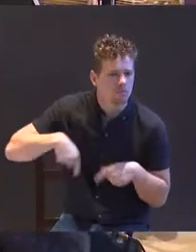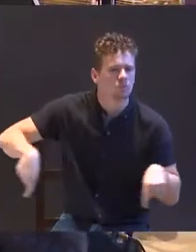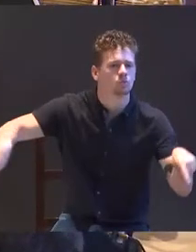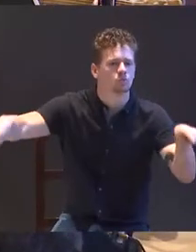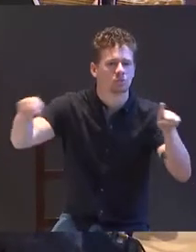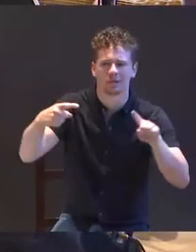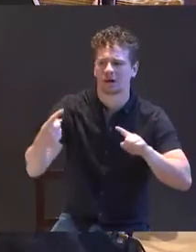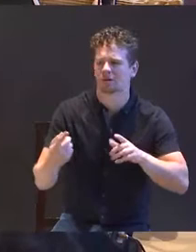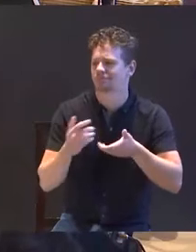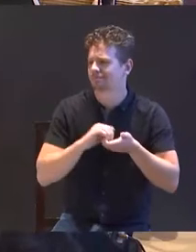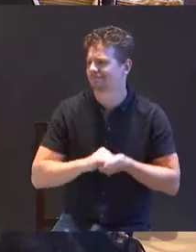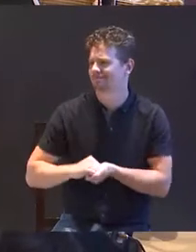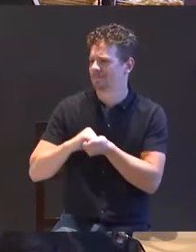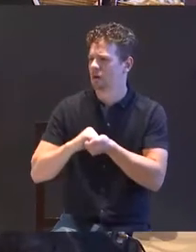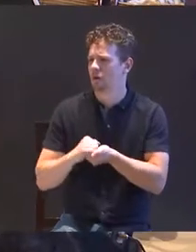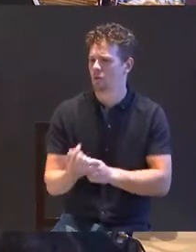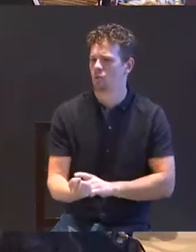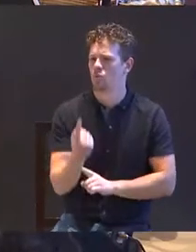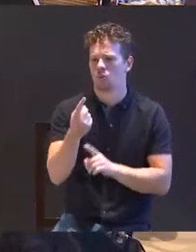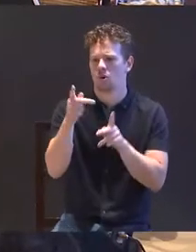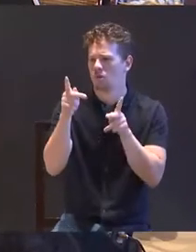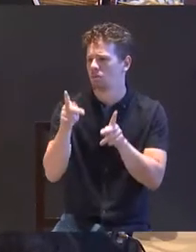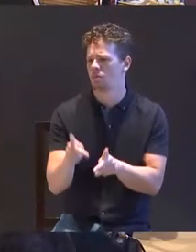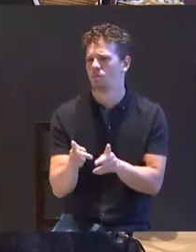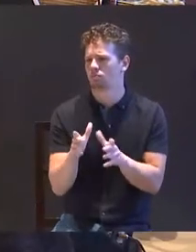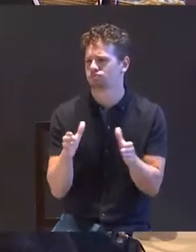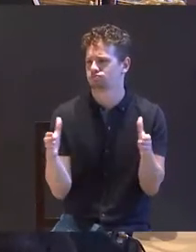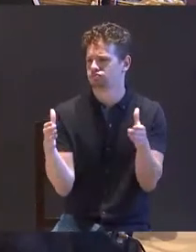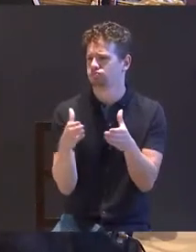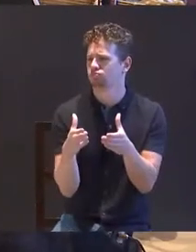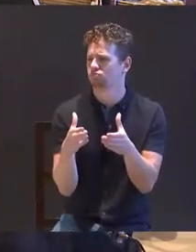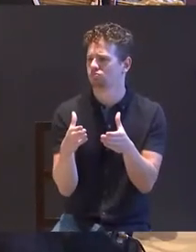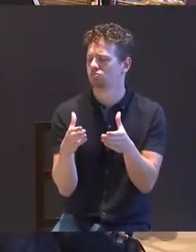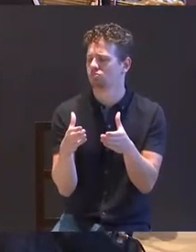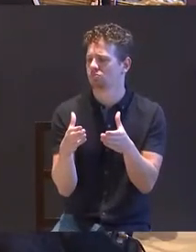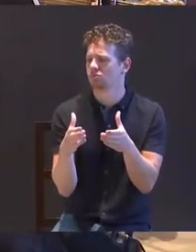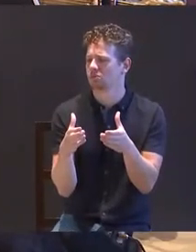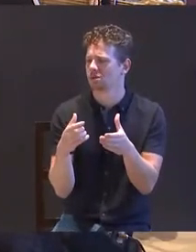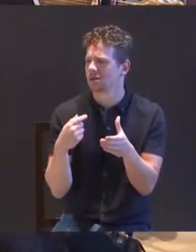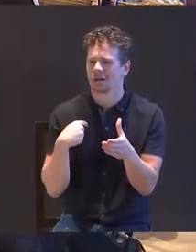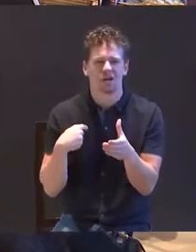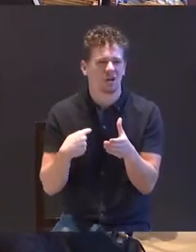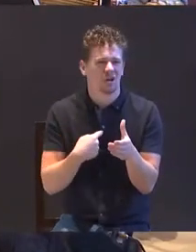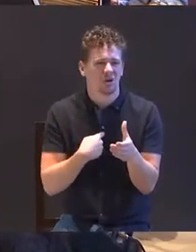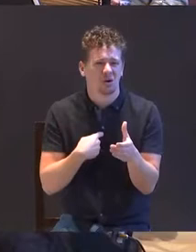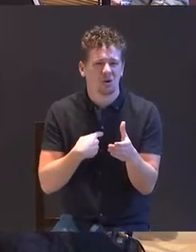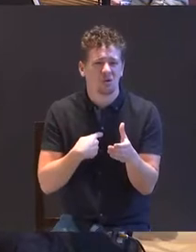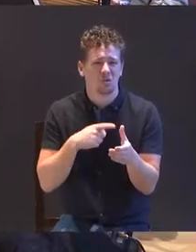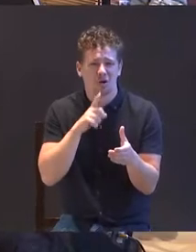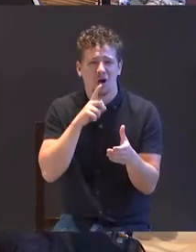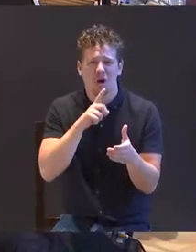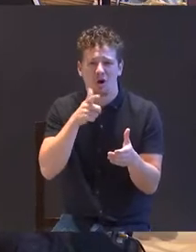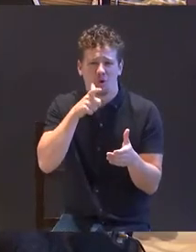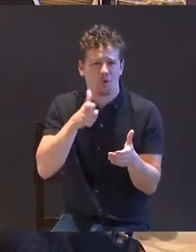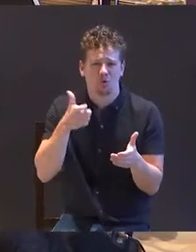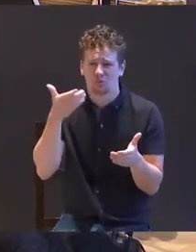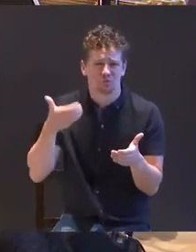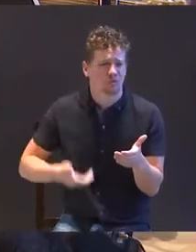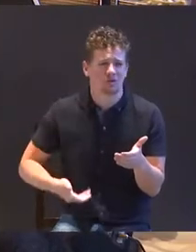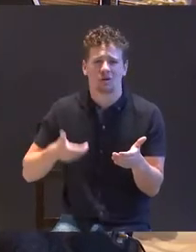we are how we treat each other when the day is done. We are